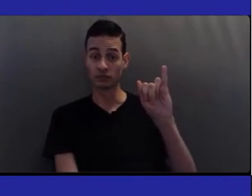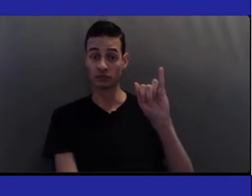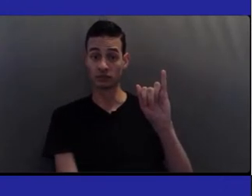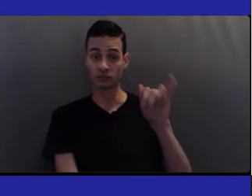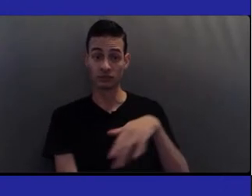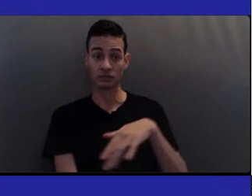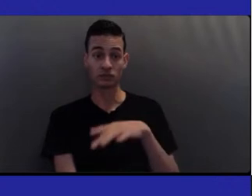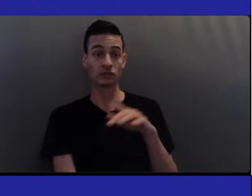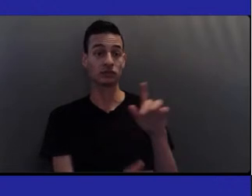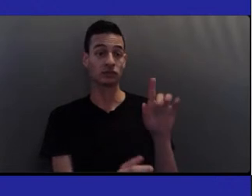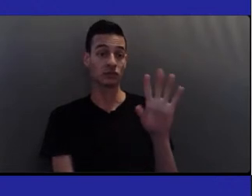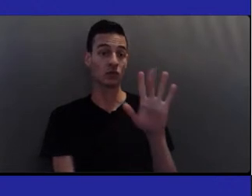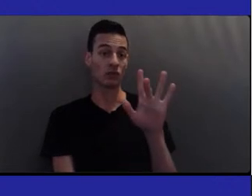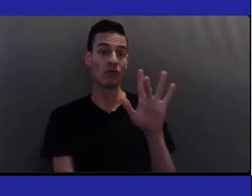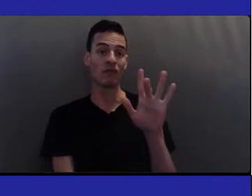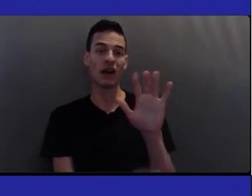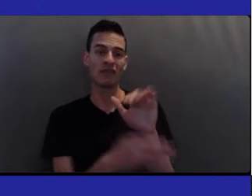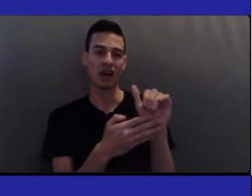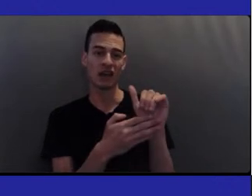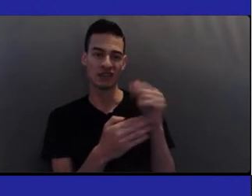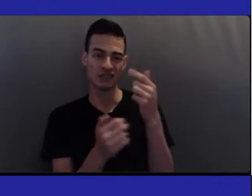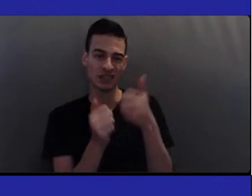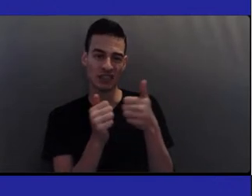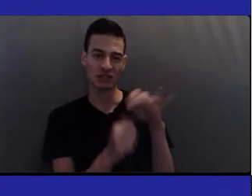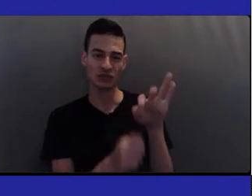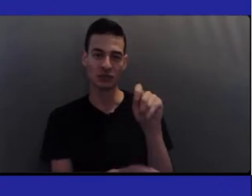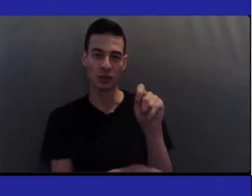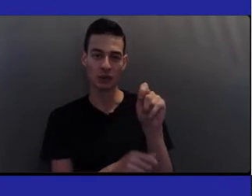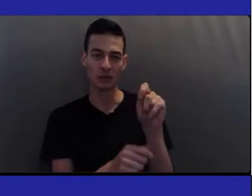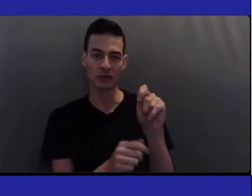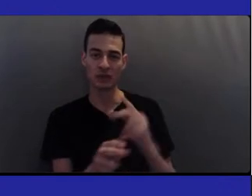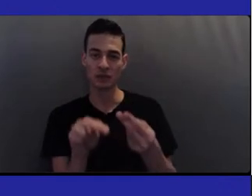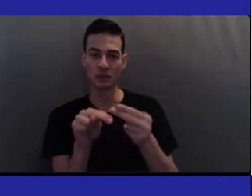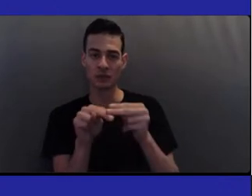year for a total occupancy fee over the term of